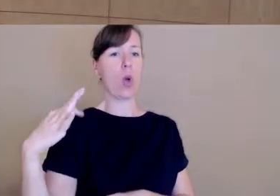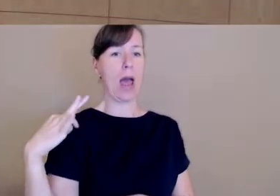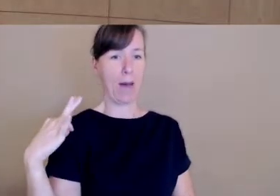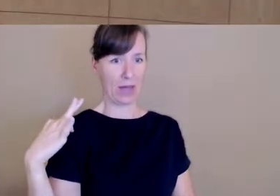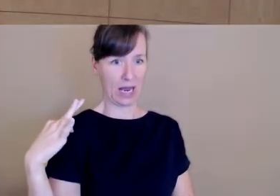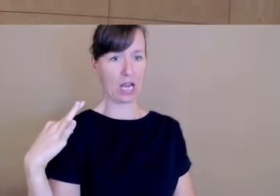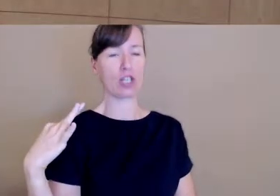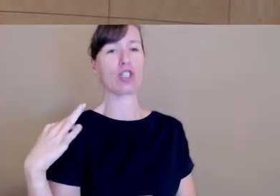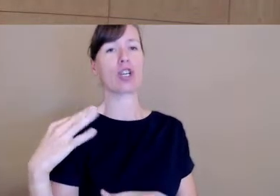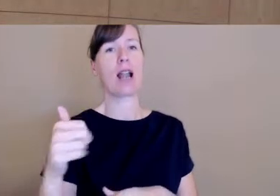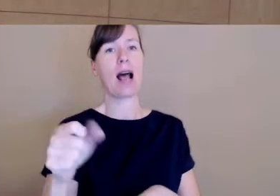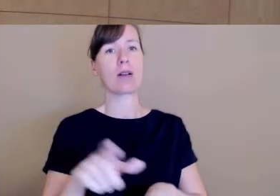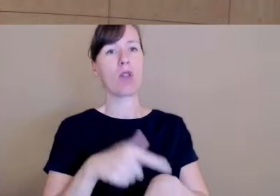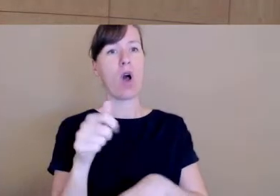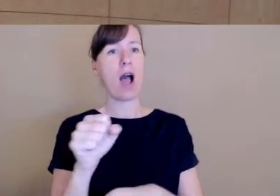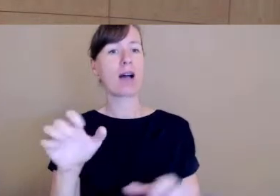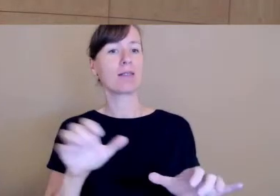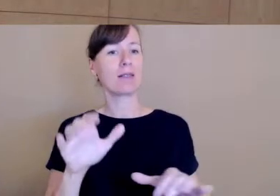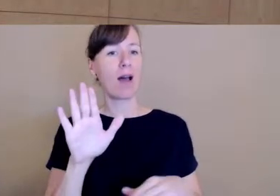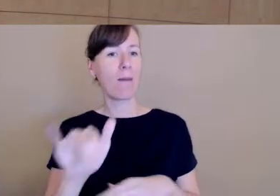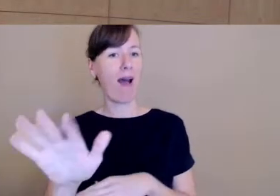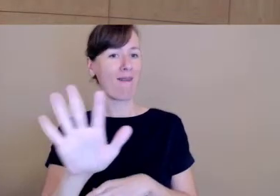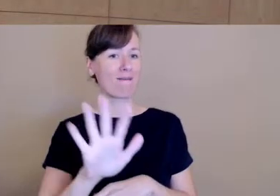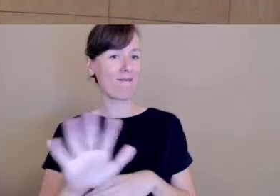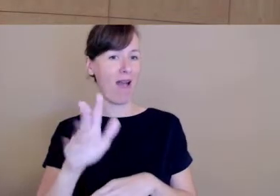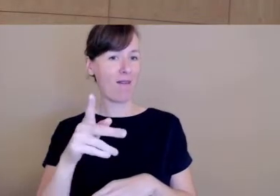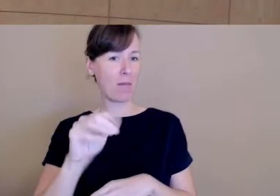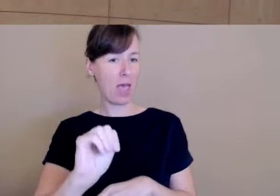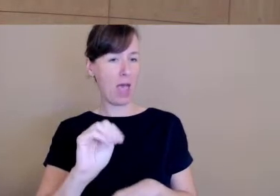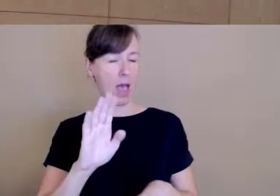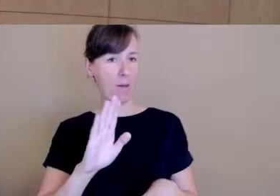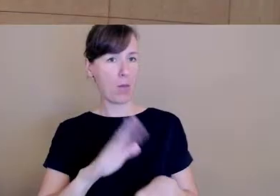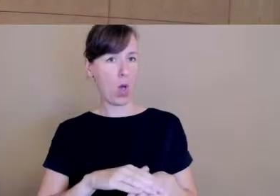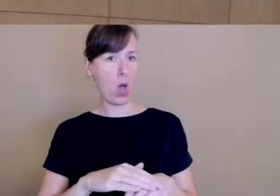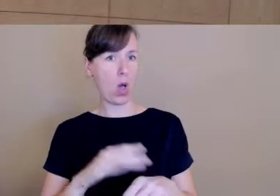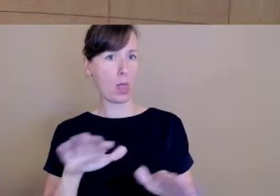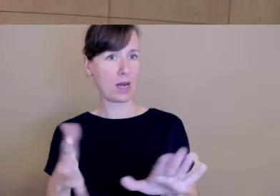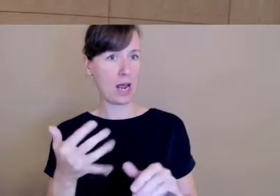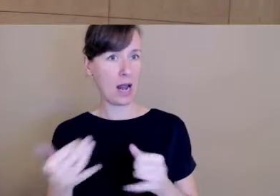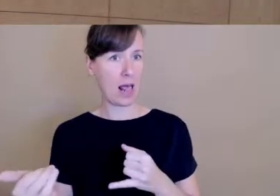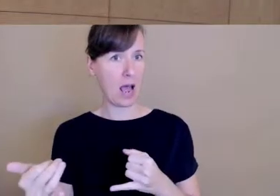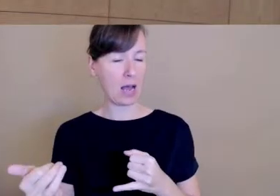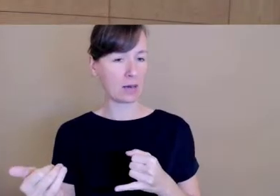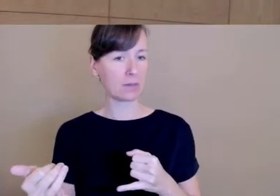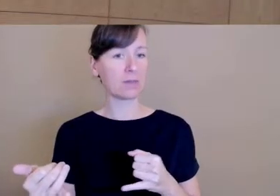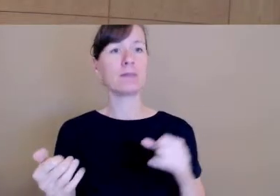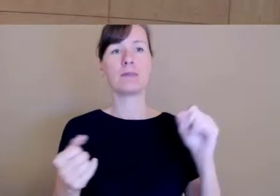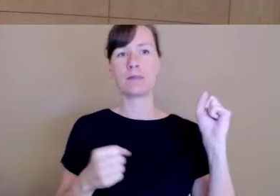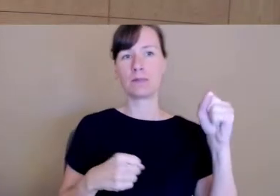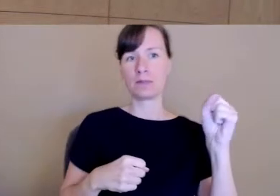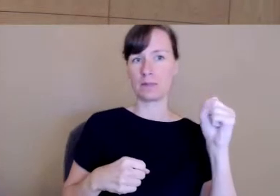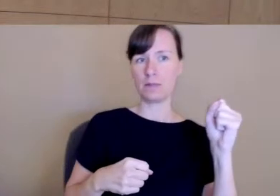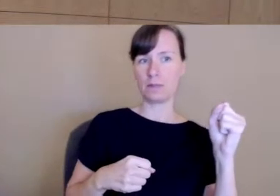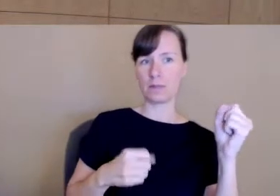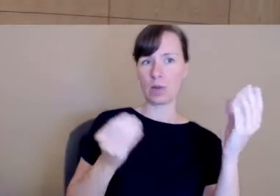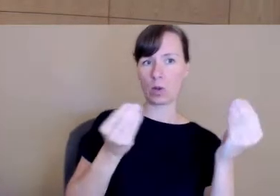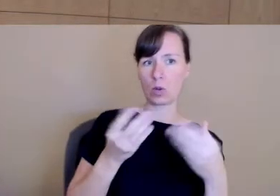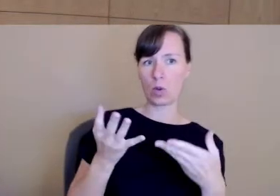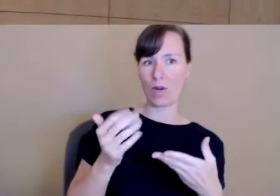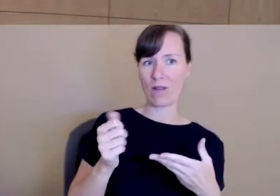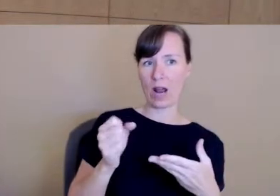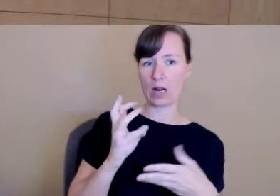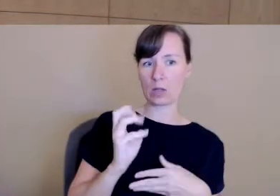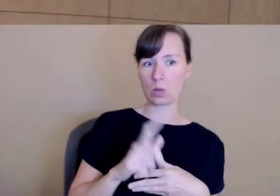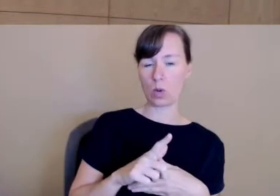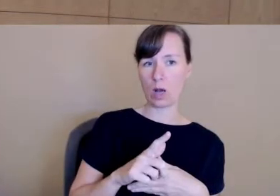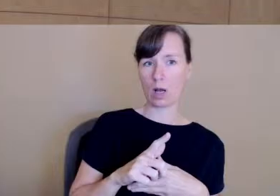5 o'clock on the 45-day deadline. Is that? They will be notified as well, right? Is that, I believe that's what you said as